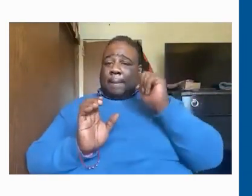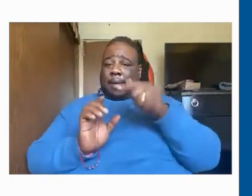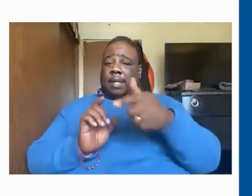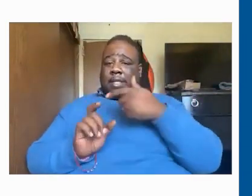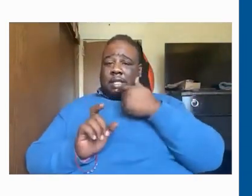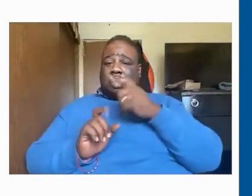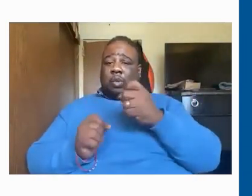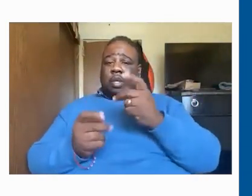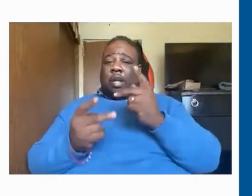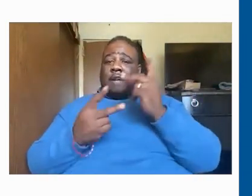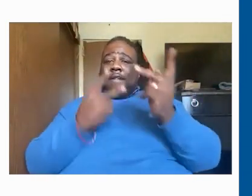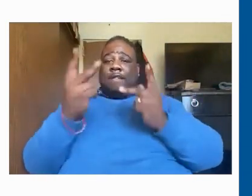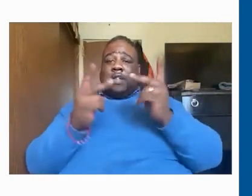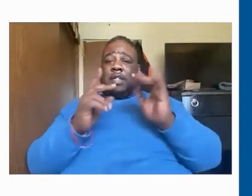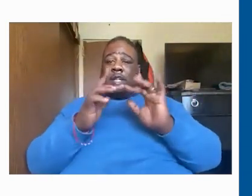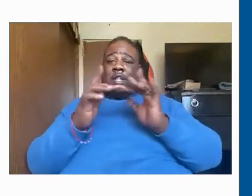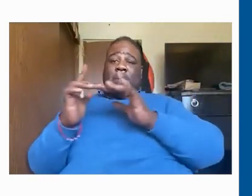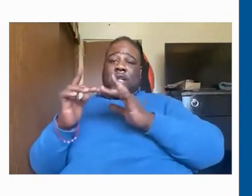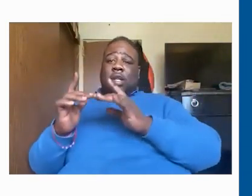visit online,